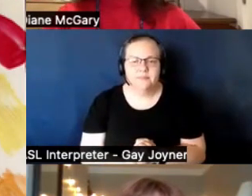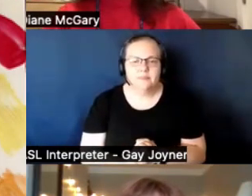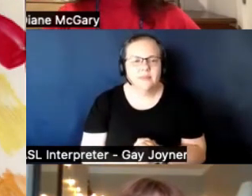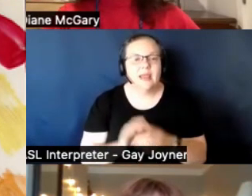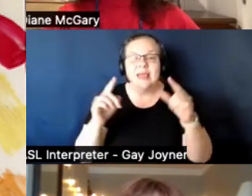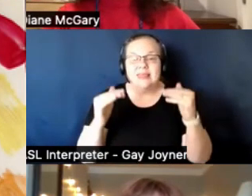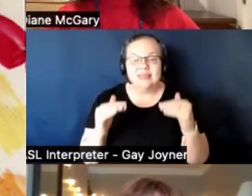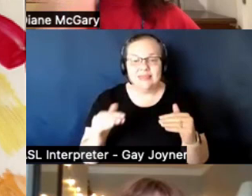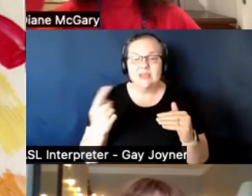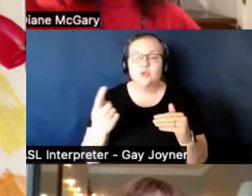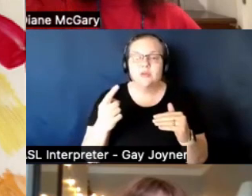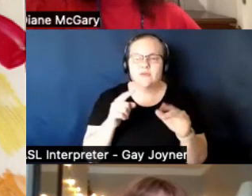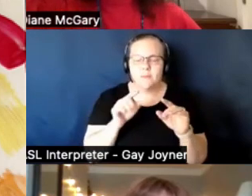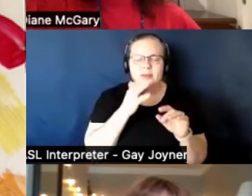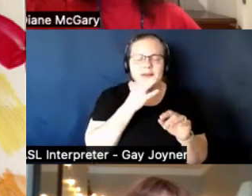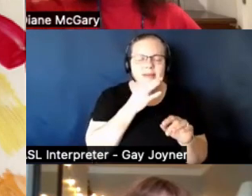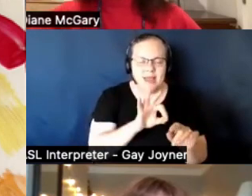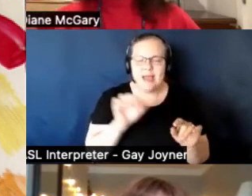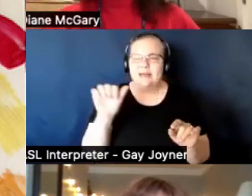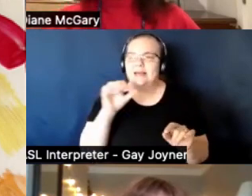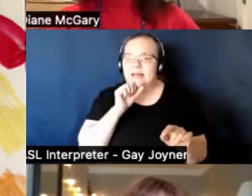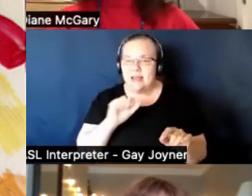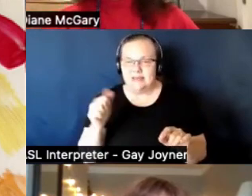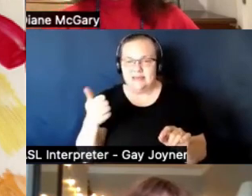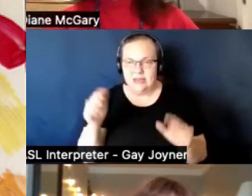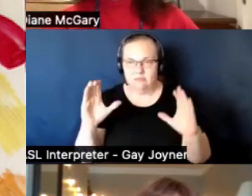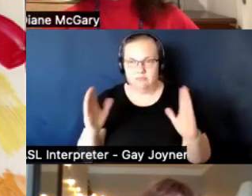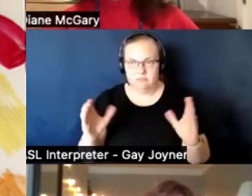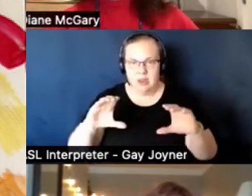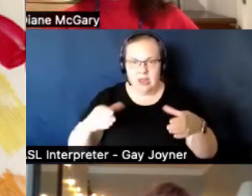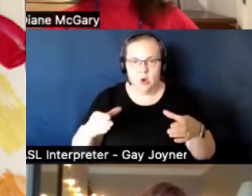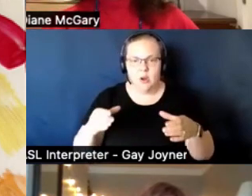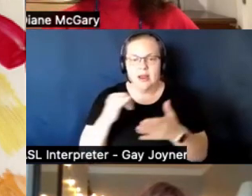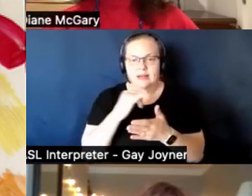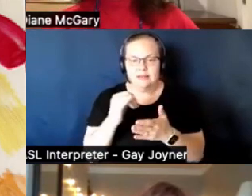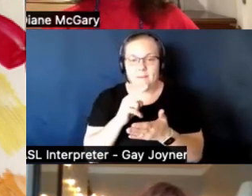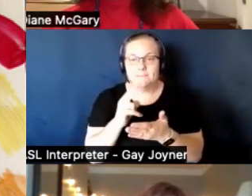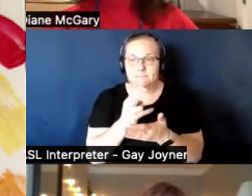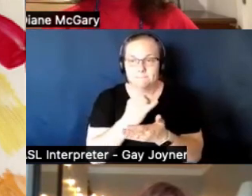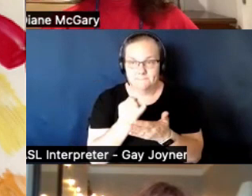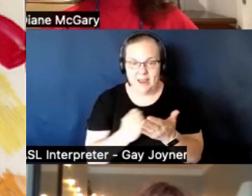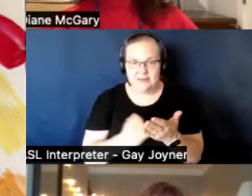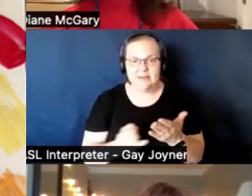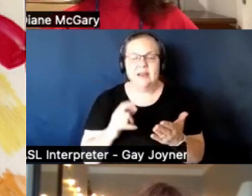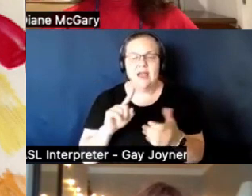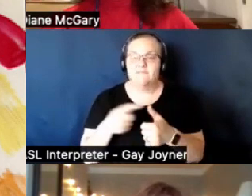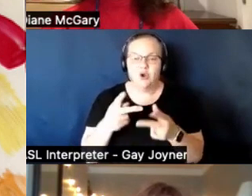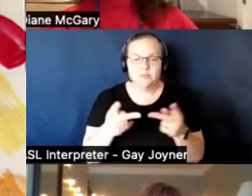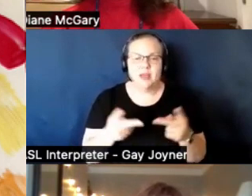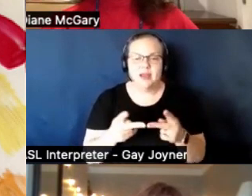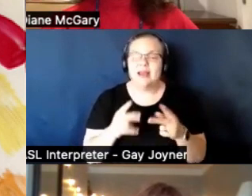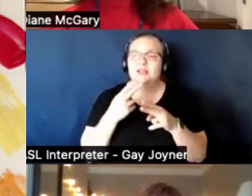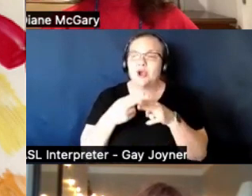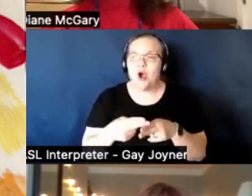This one is also in the 9 to 10-year-old category. It's a painting and it got first place. The title is Colors